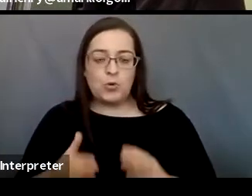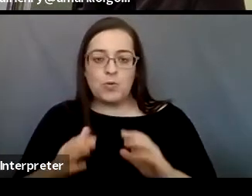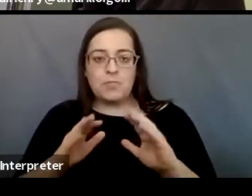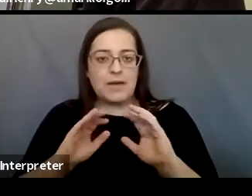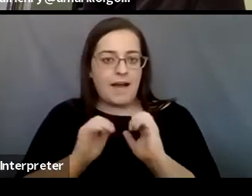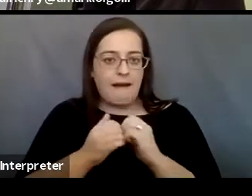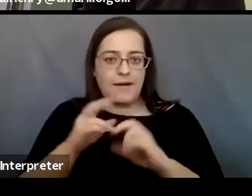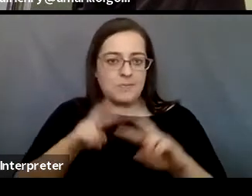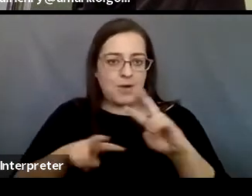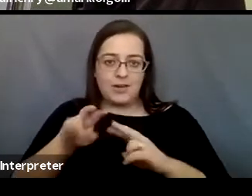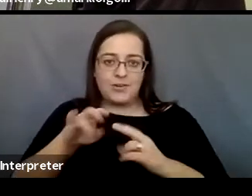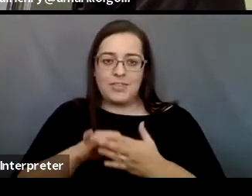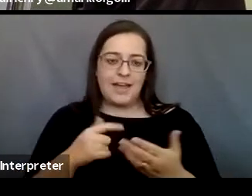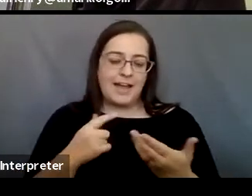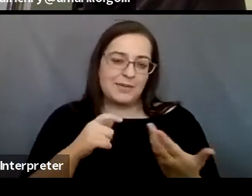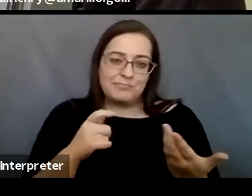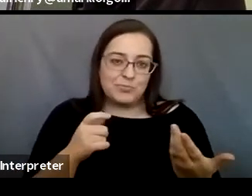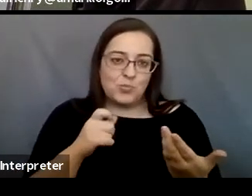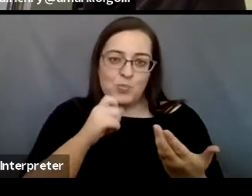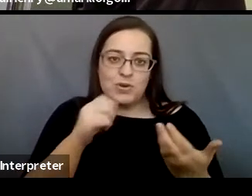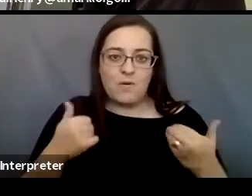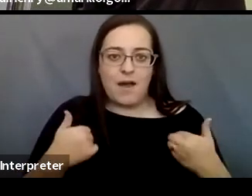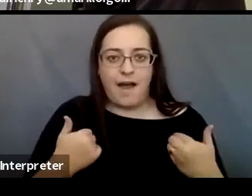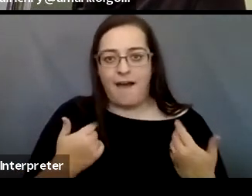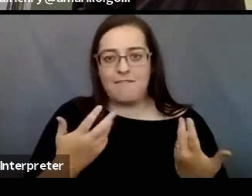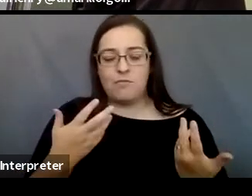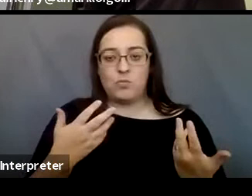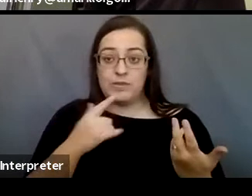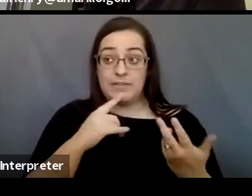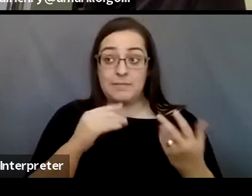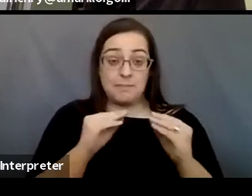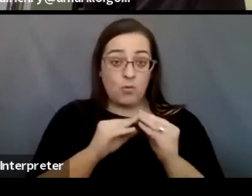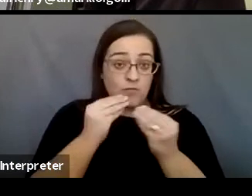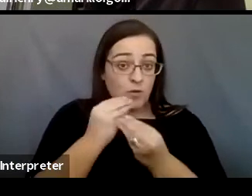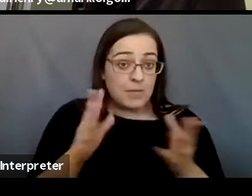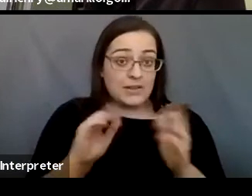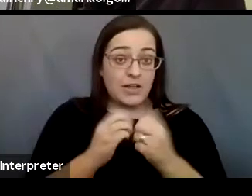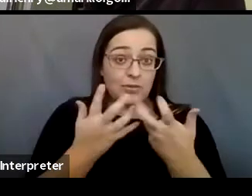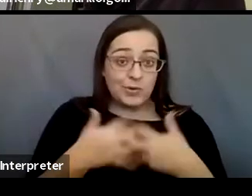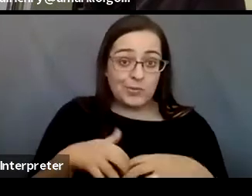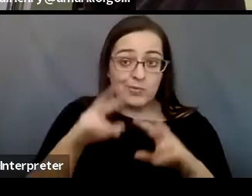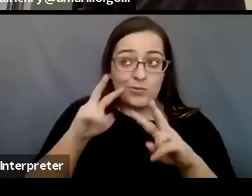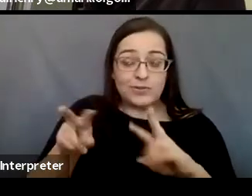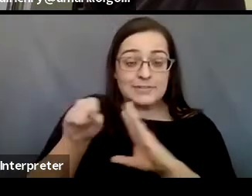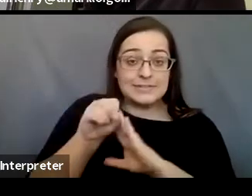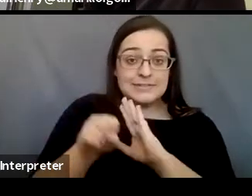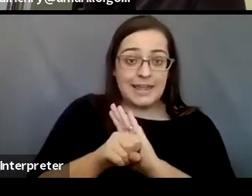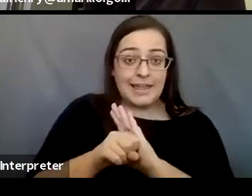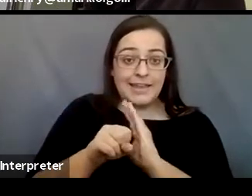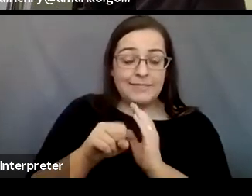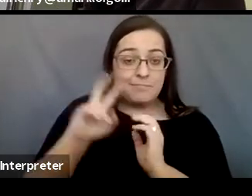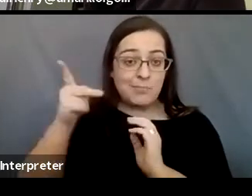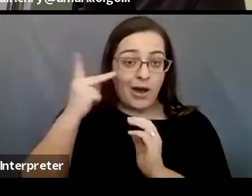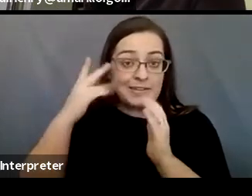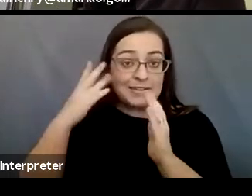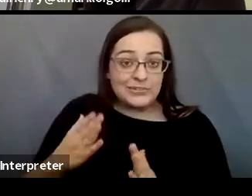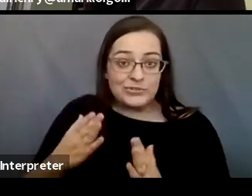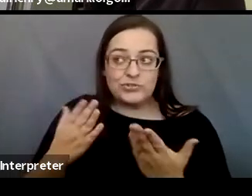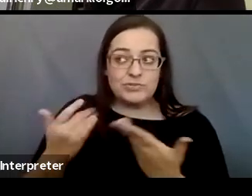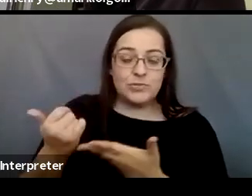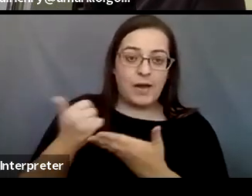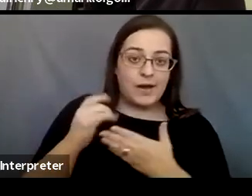well. But we need more information about how that's going to work. And we're looking to our state representatives to help us guide us in that